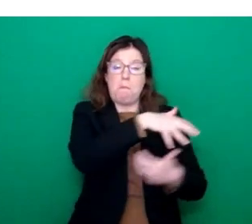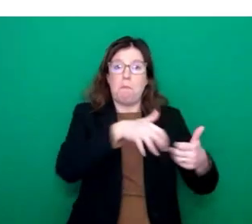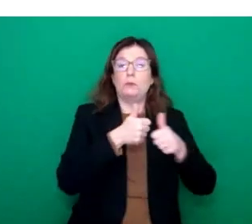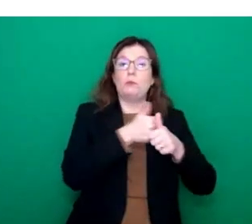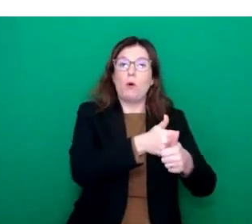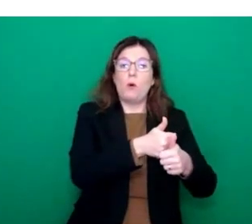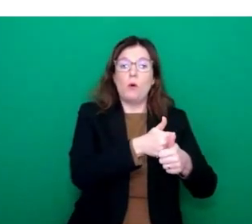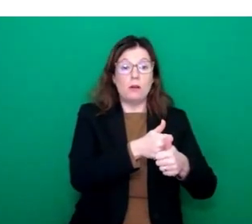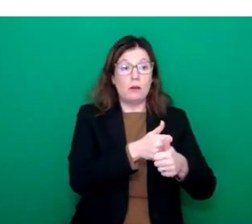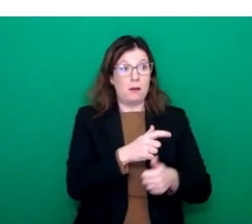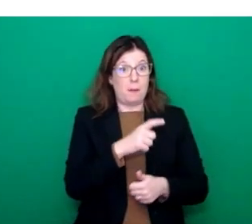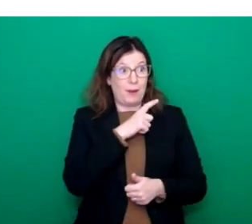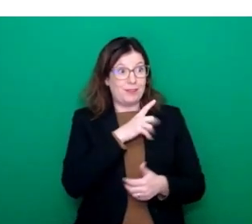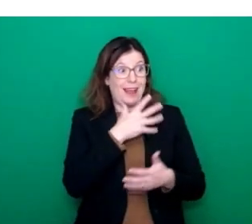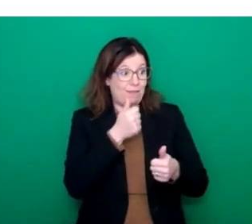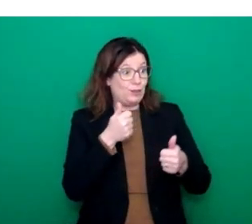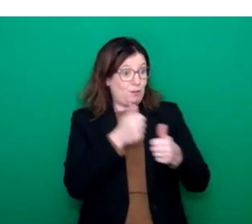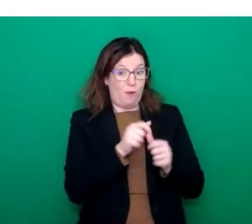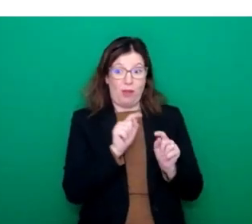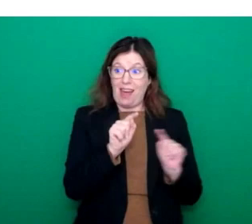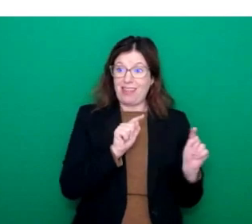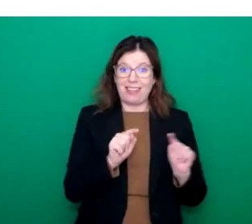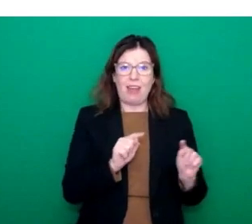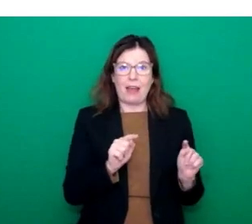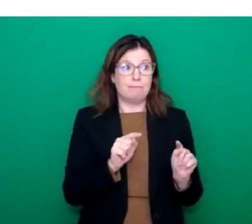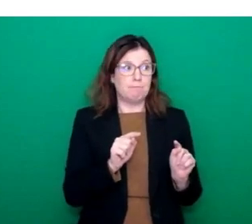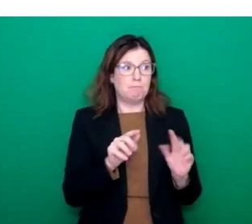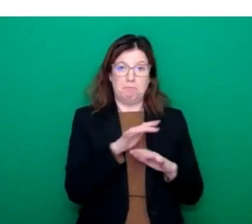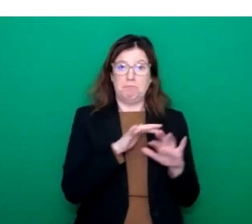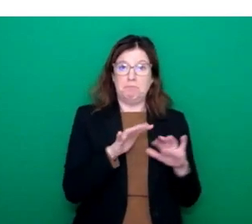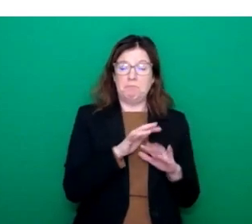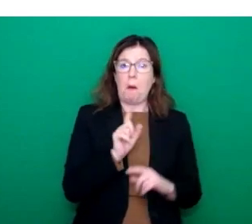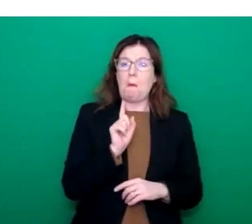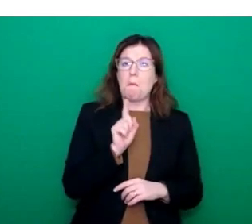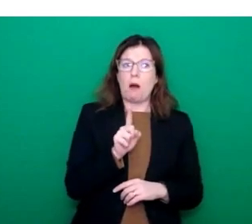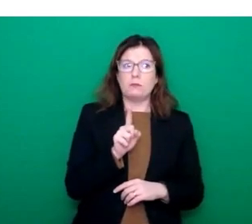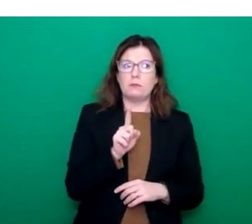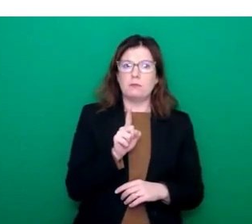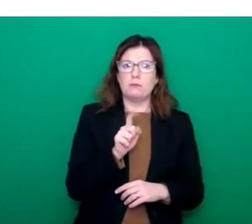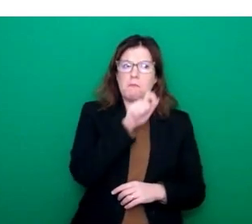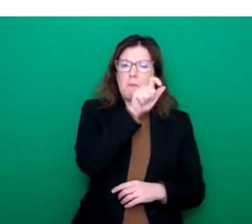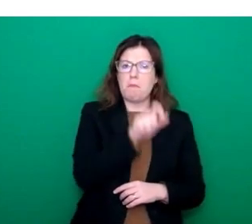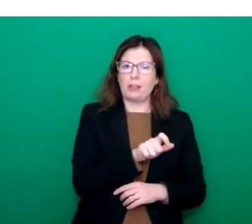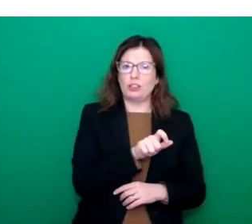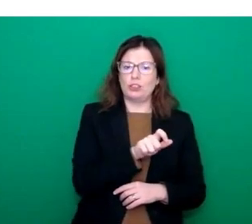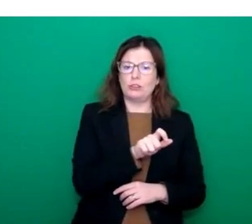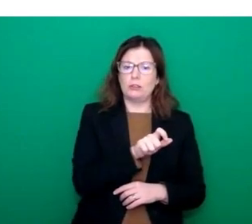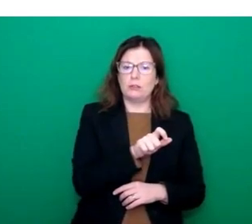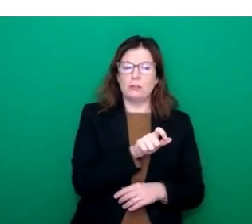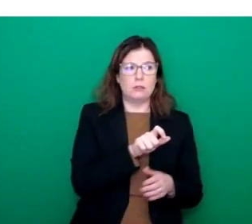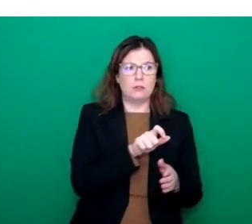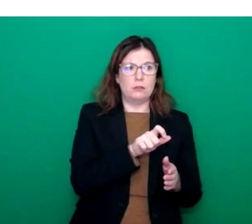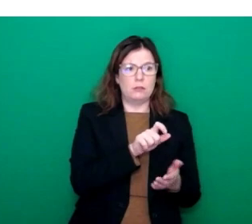the patient, but at present, I don't see a lot that can support the patient at the centre of the